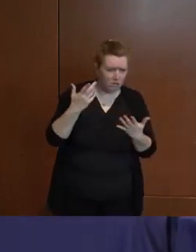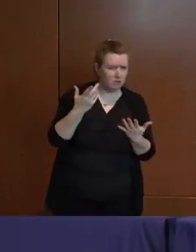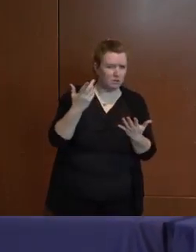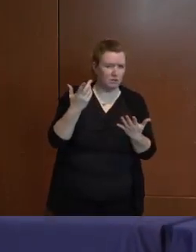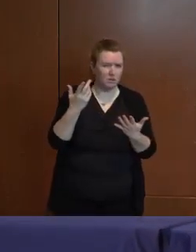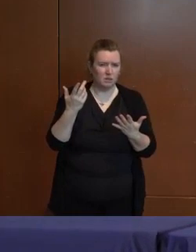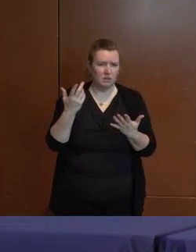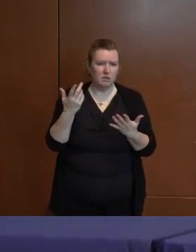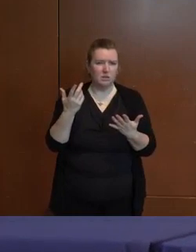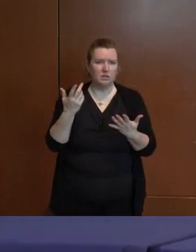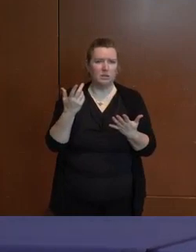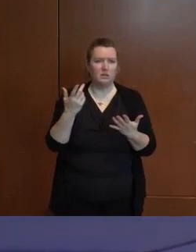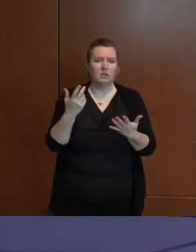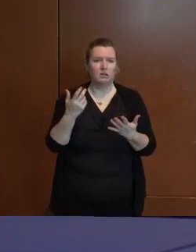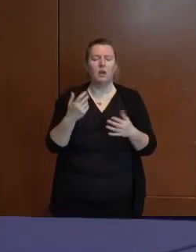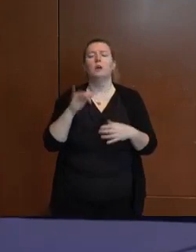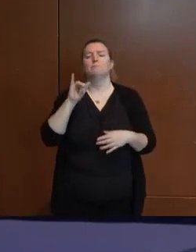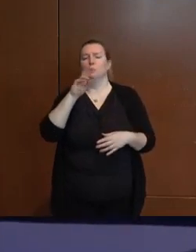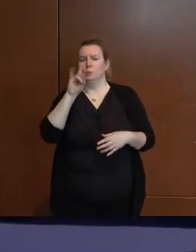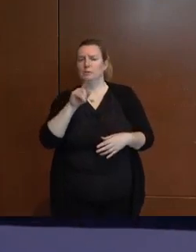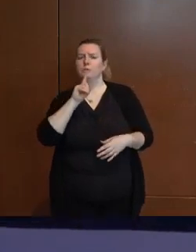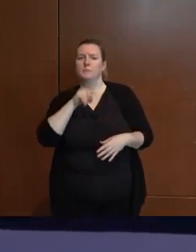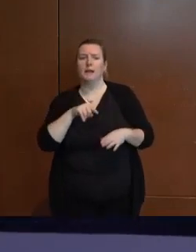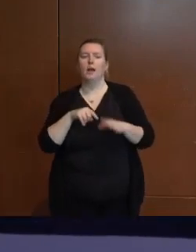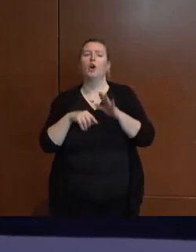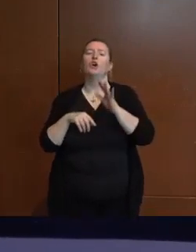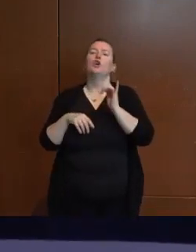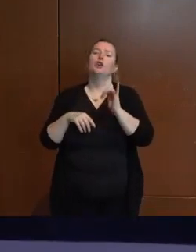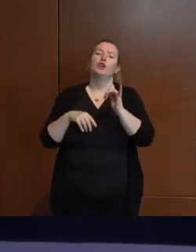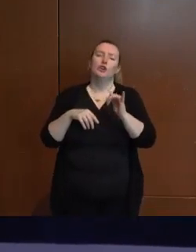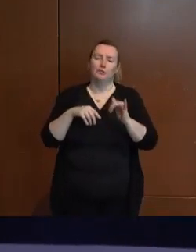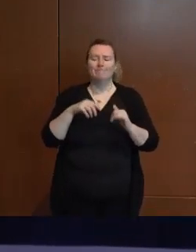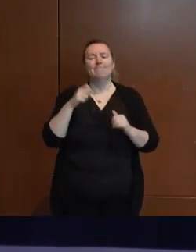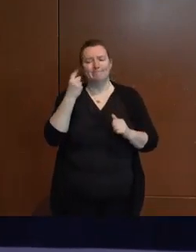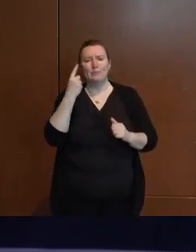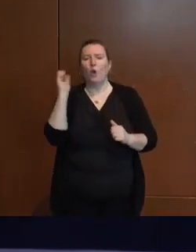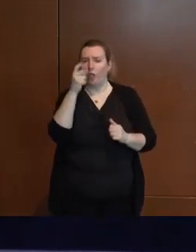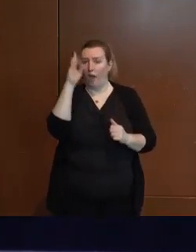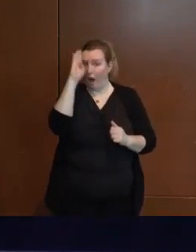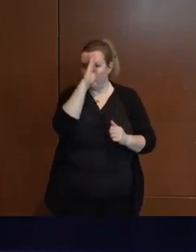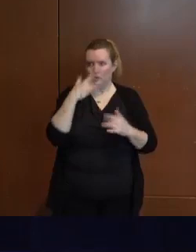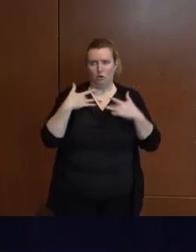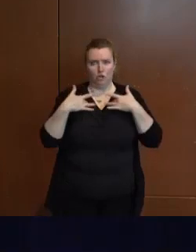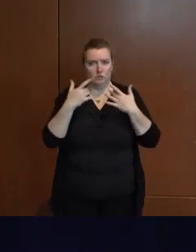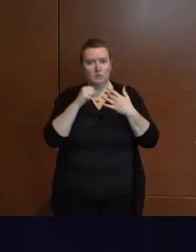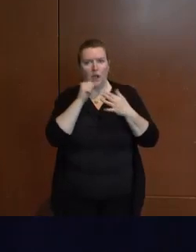concerned for the financial position that this epidemic puts them in.